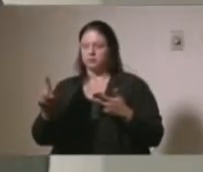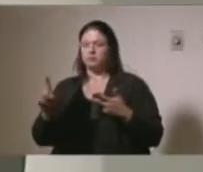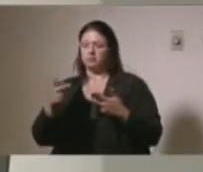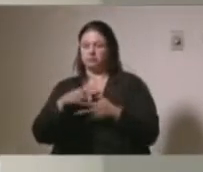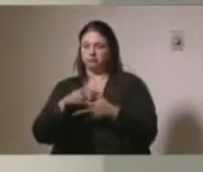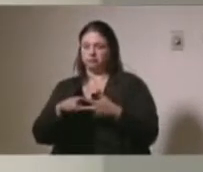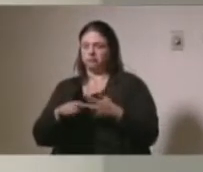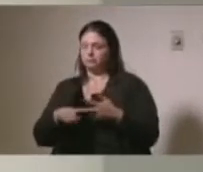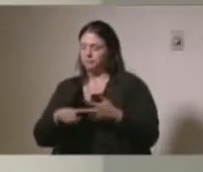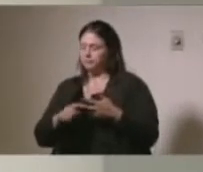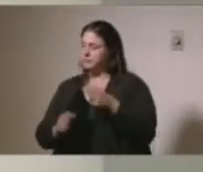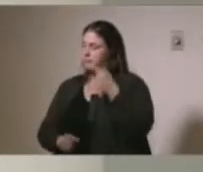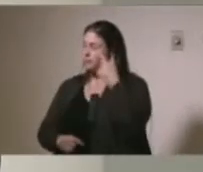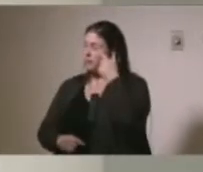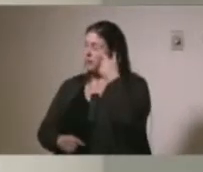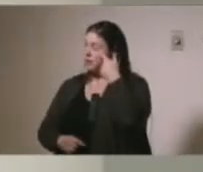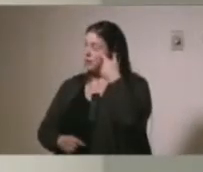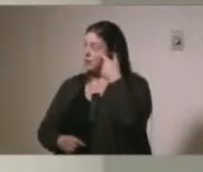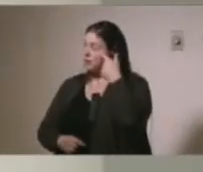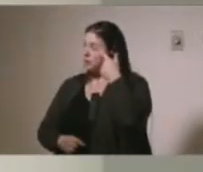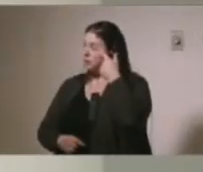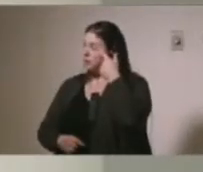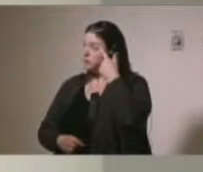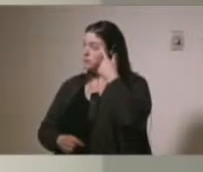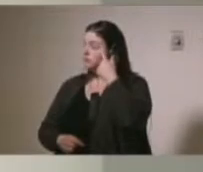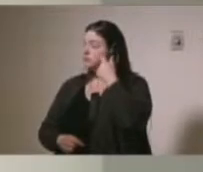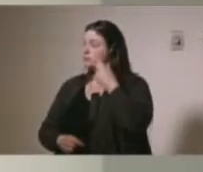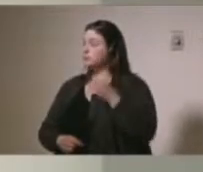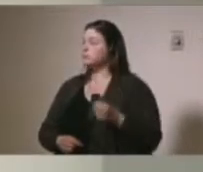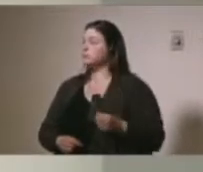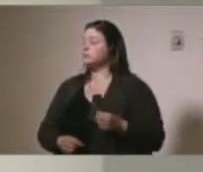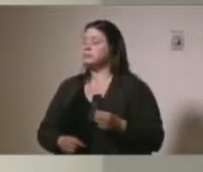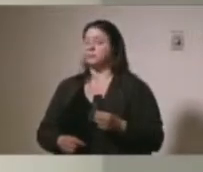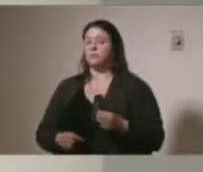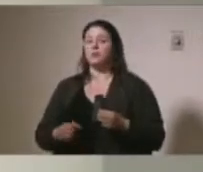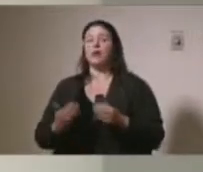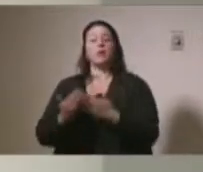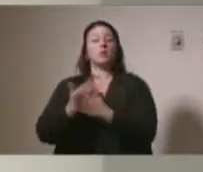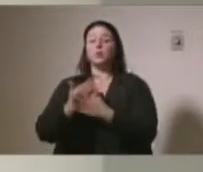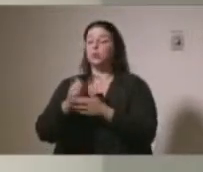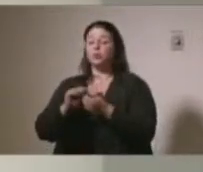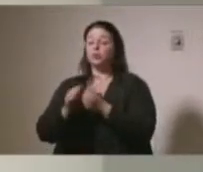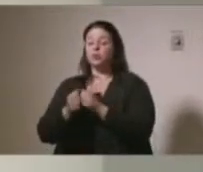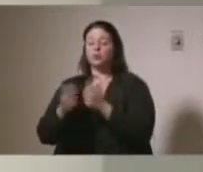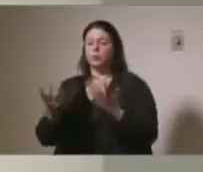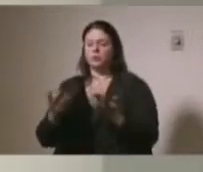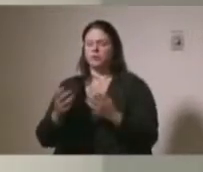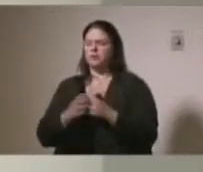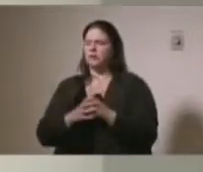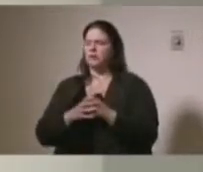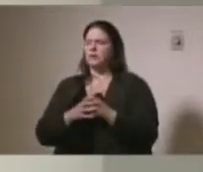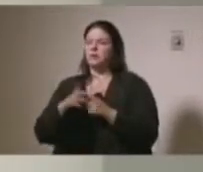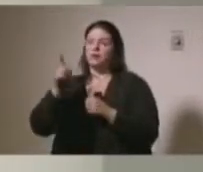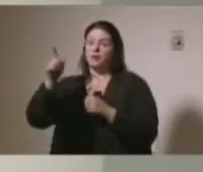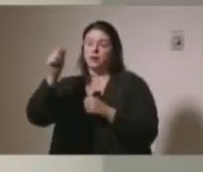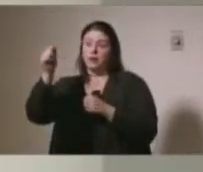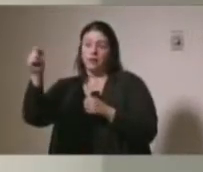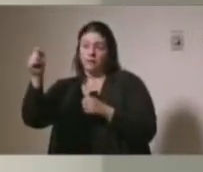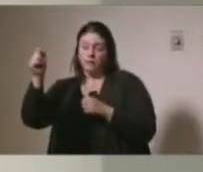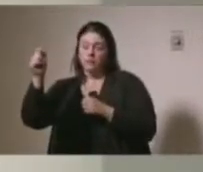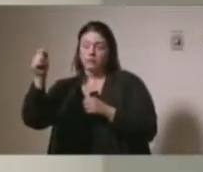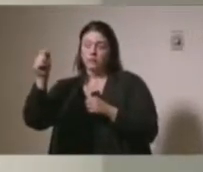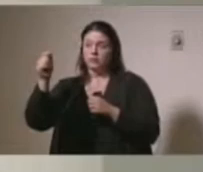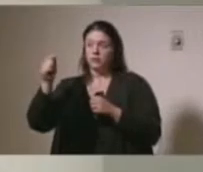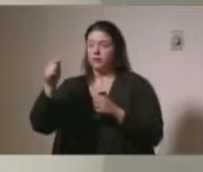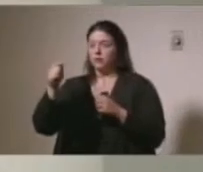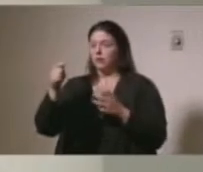I'll explain it to you. Yeah. They also want to amend the deed of understanding with the government so they